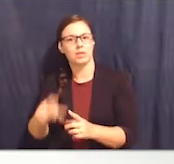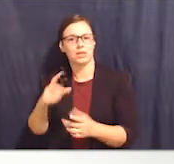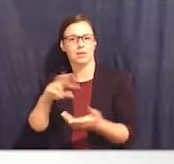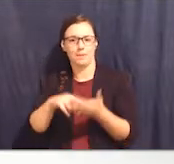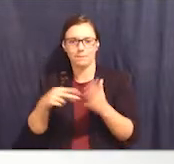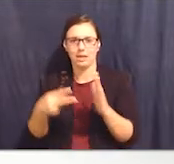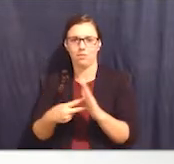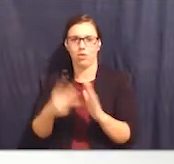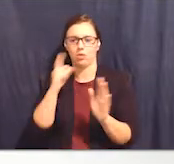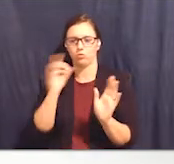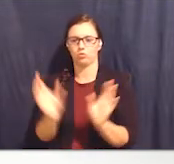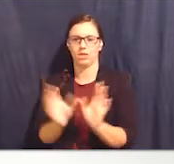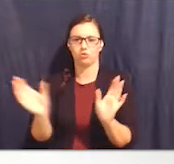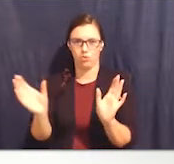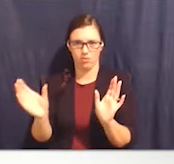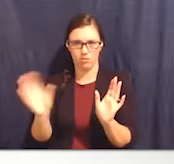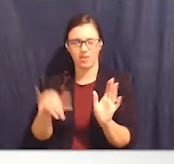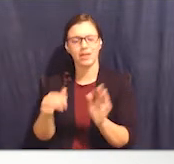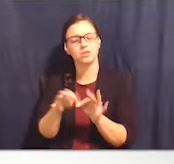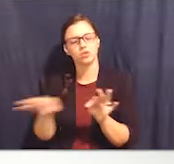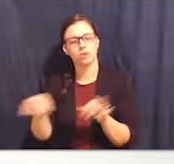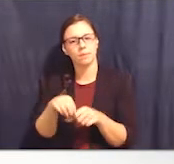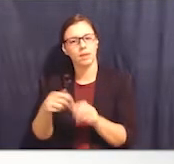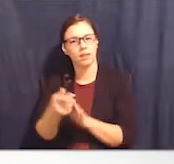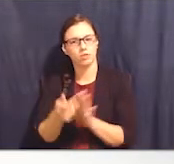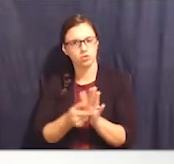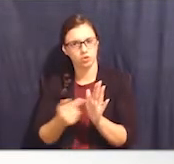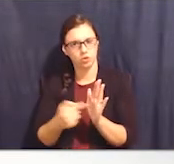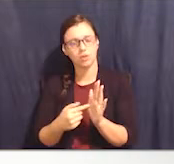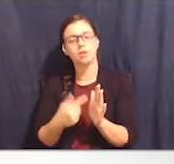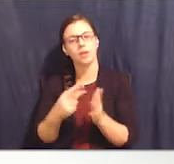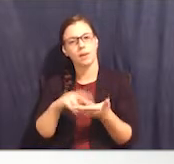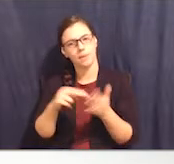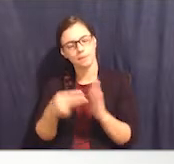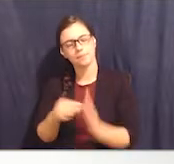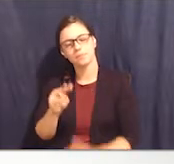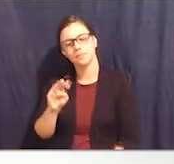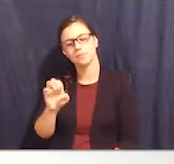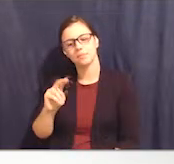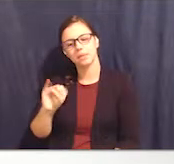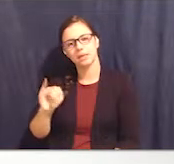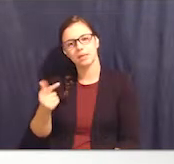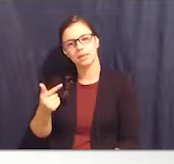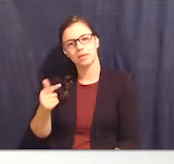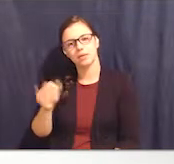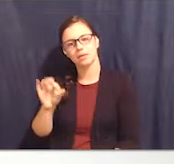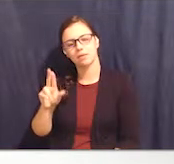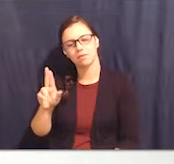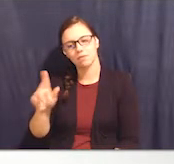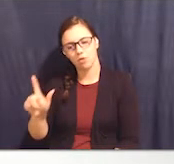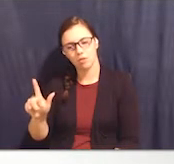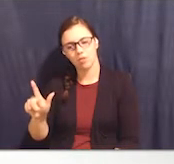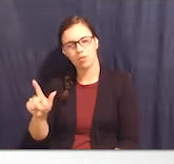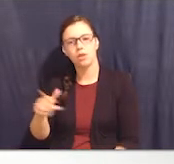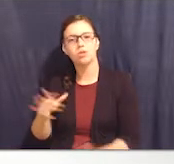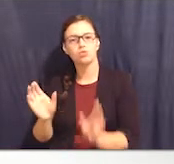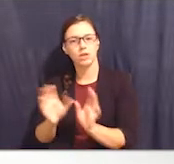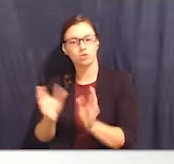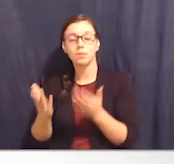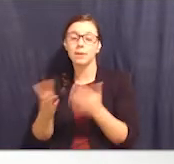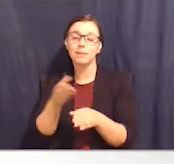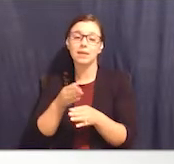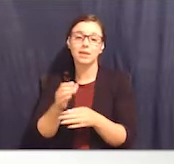a complex web if you really get to looking at it, but the legislation laid it all out, and we're following here in Florida the